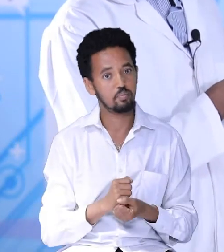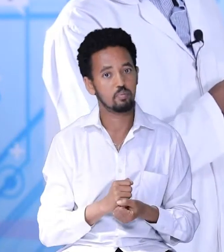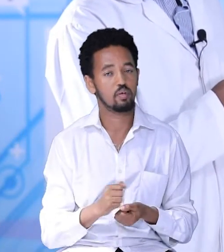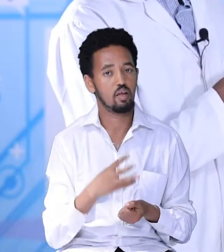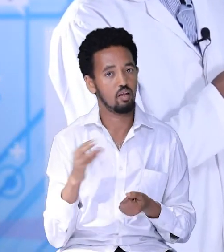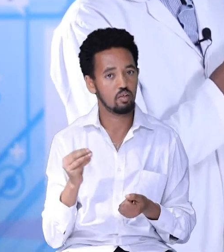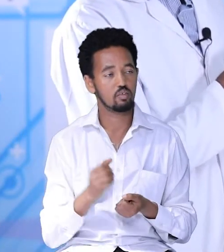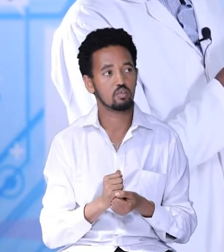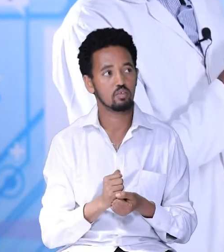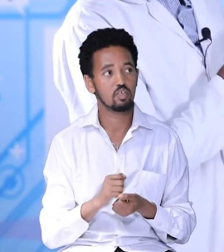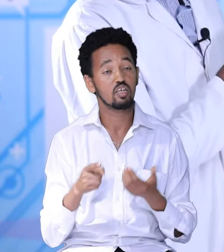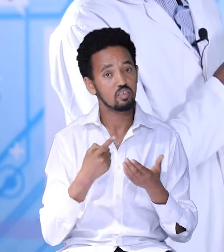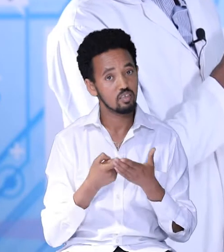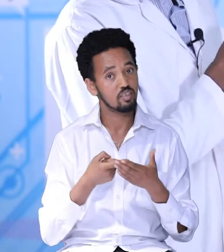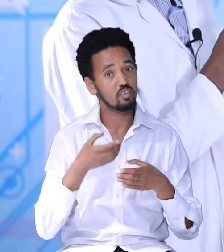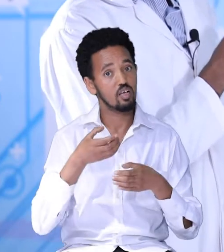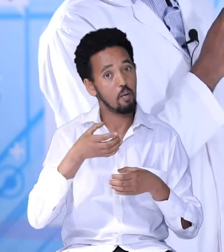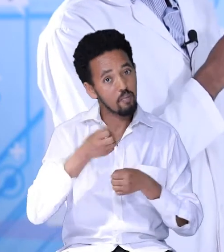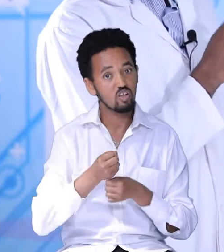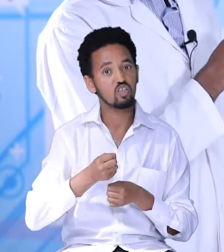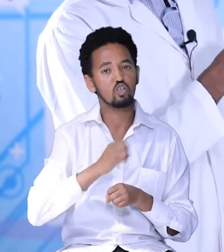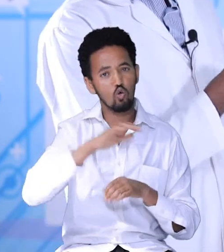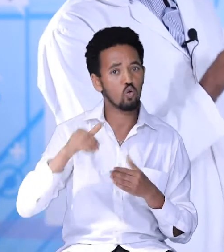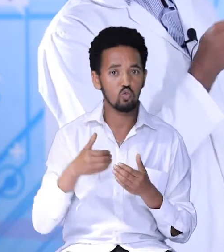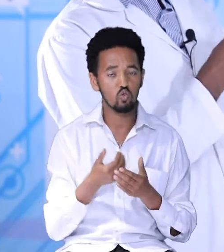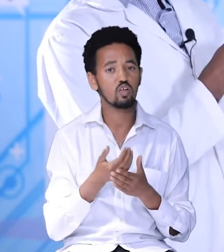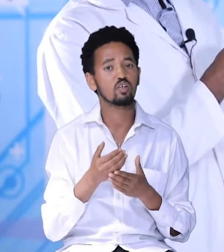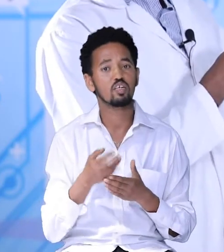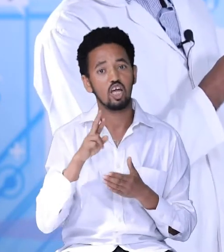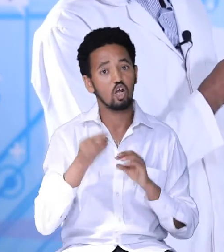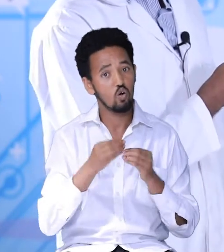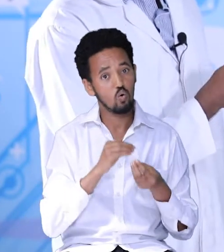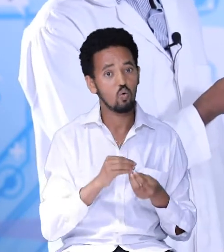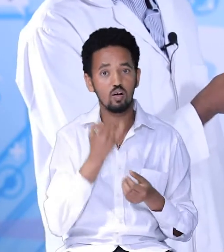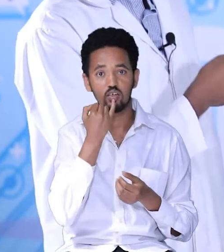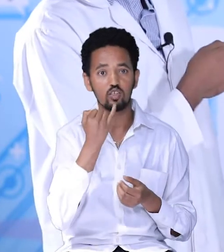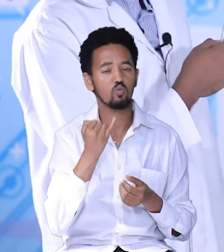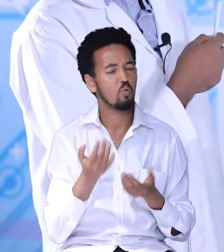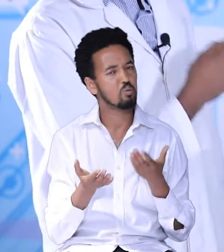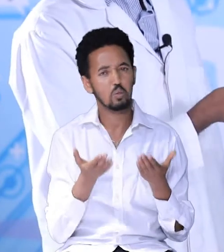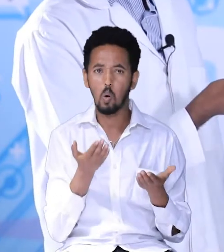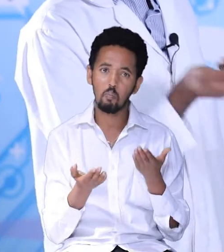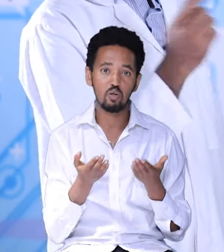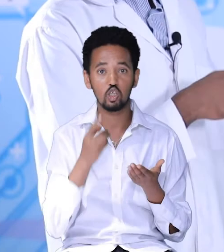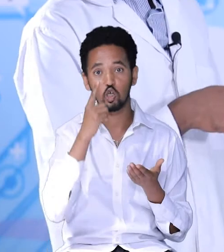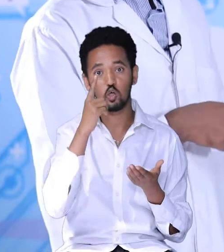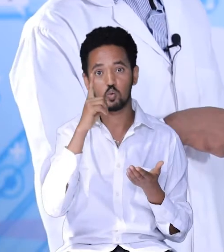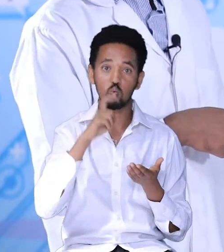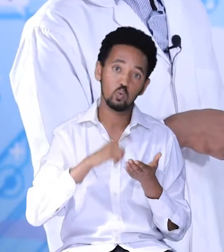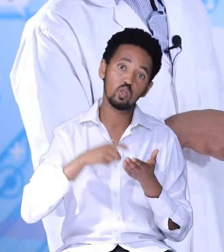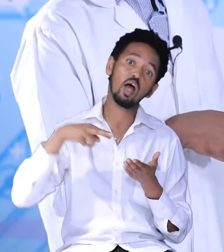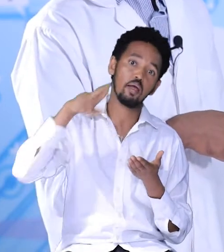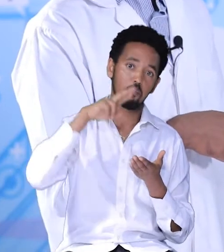And this amount of total fertility rate in the rural is almost 2 times of the